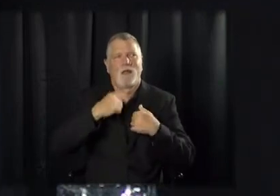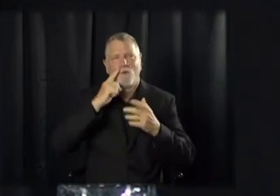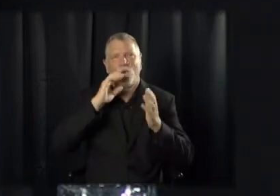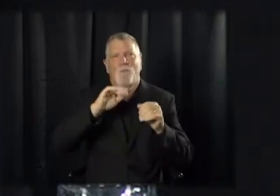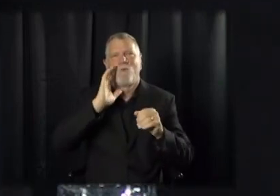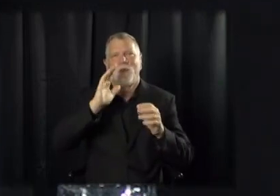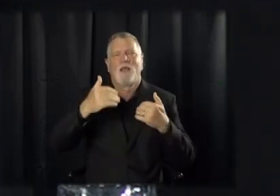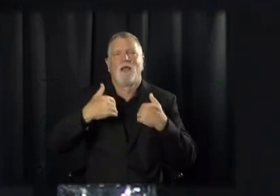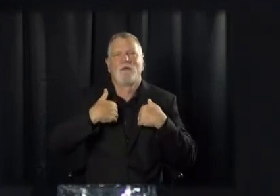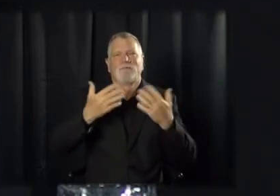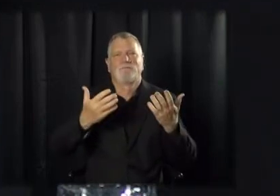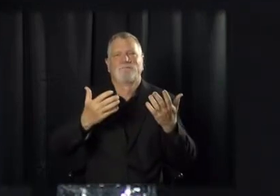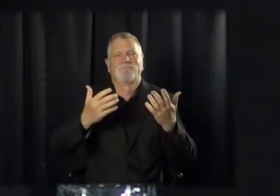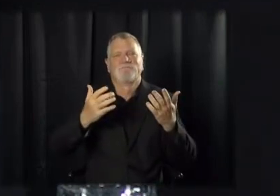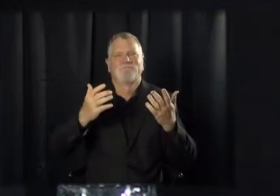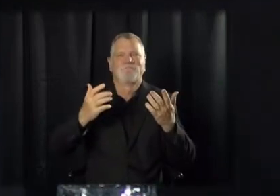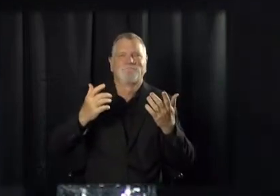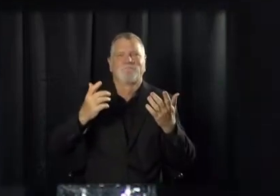be extraordinarily